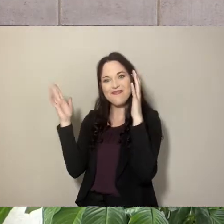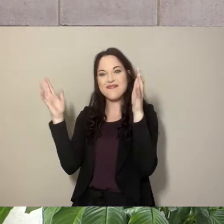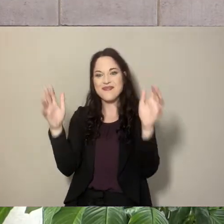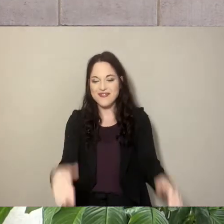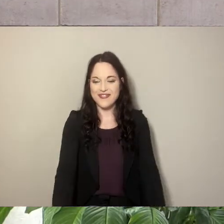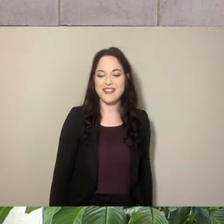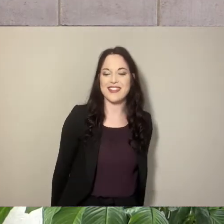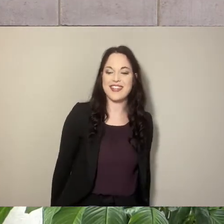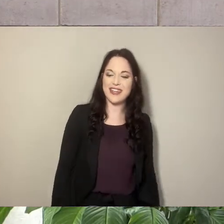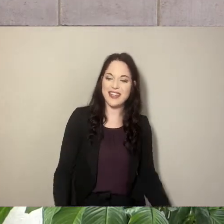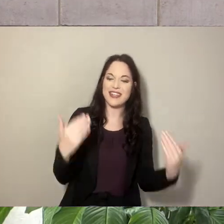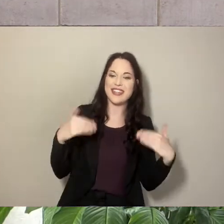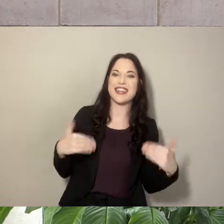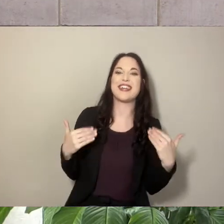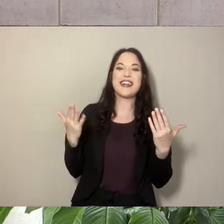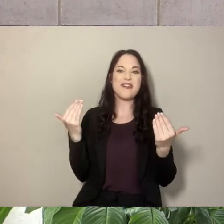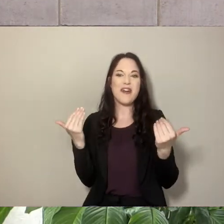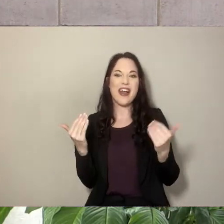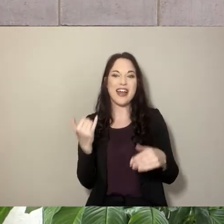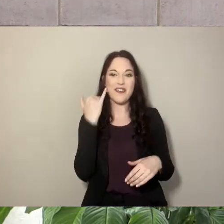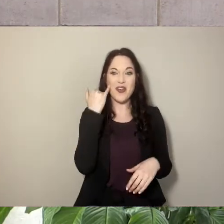This one of them toe tappers.